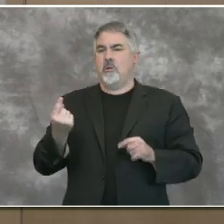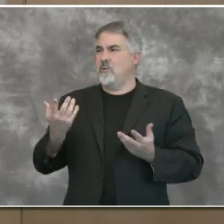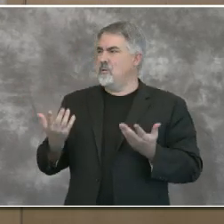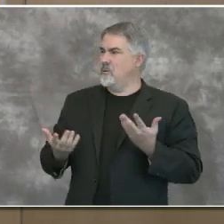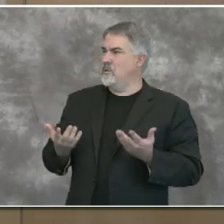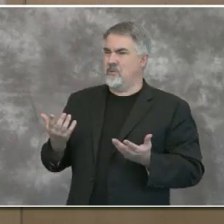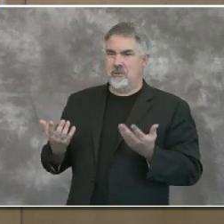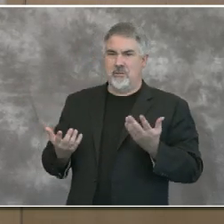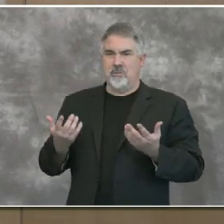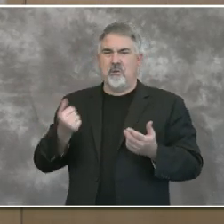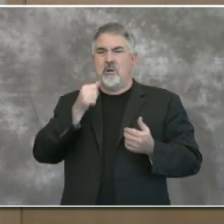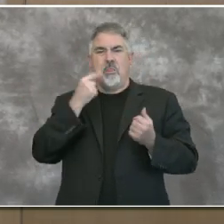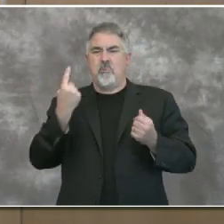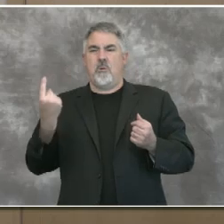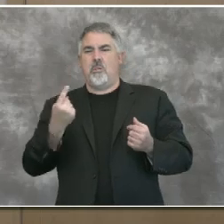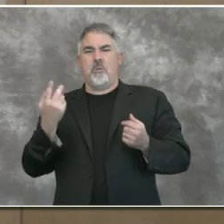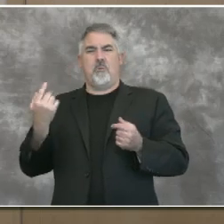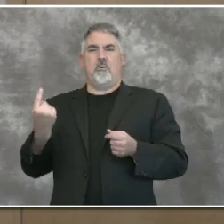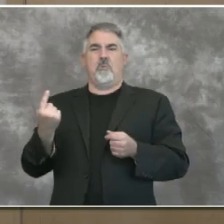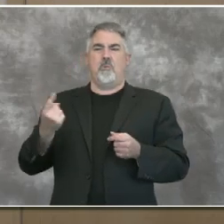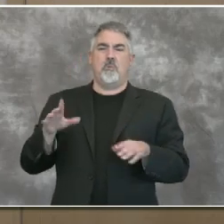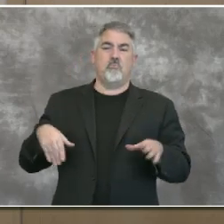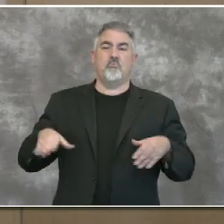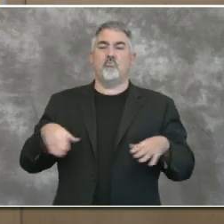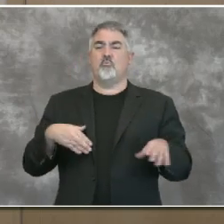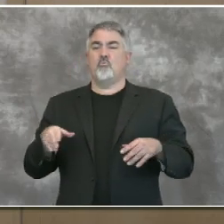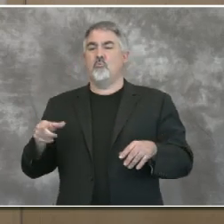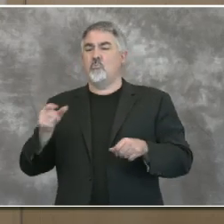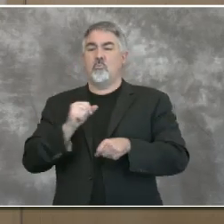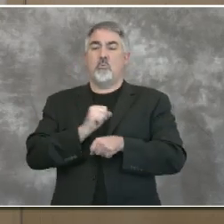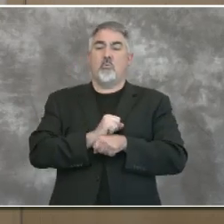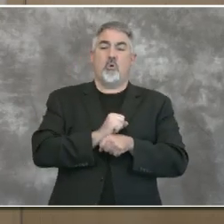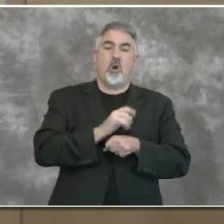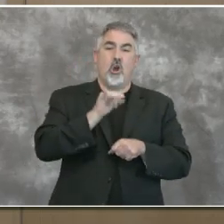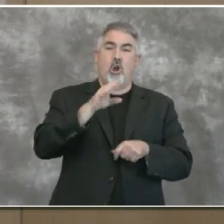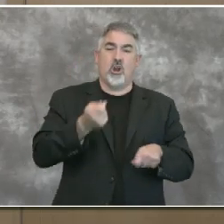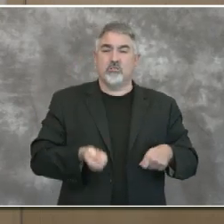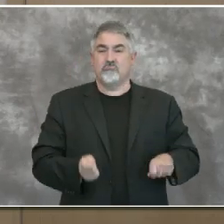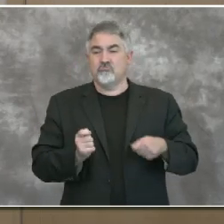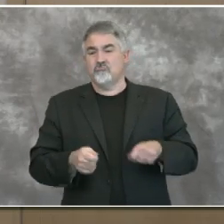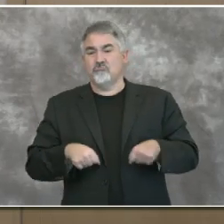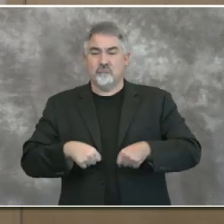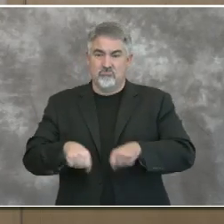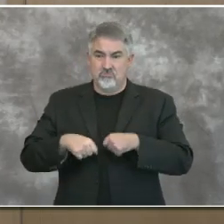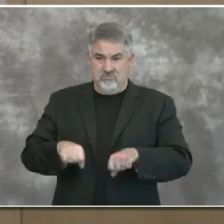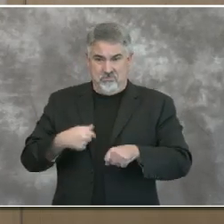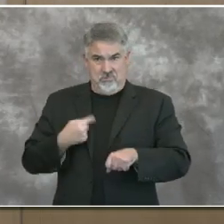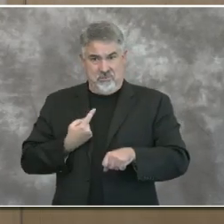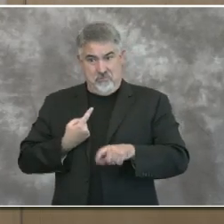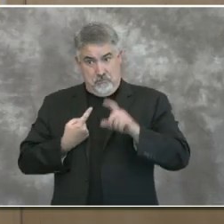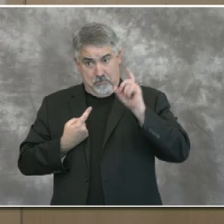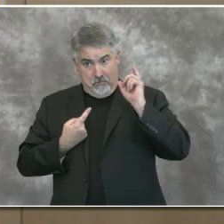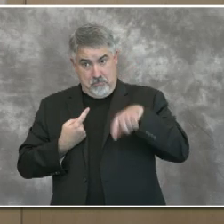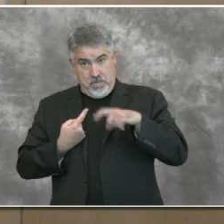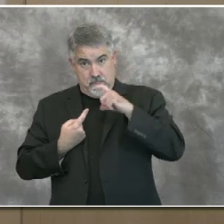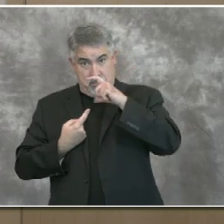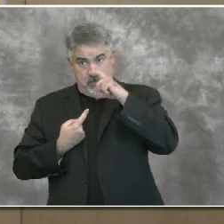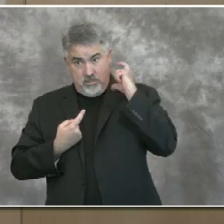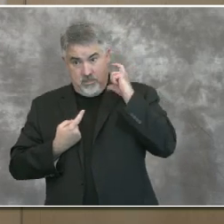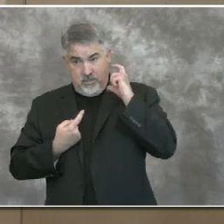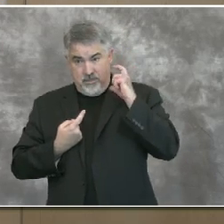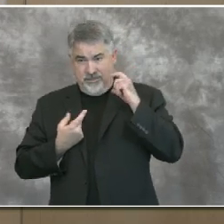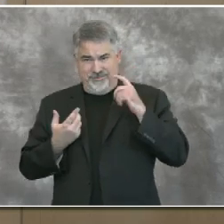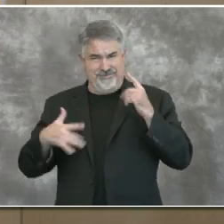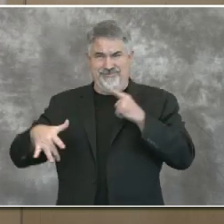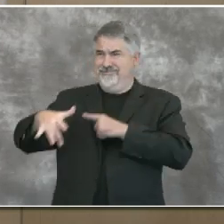or other people, or maybe working in the yard, gardening or mowing the lawn by oneself with no intention of coming in contact with another